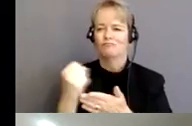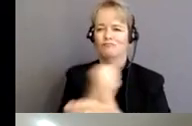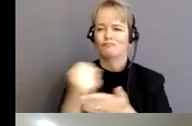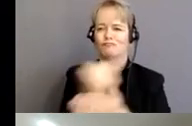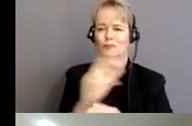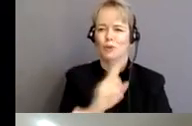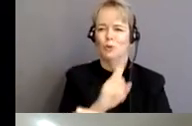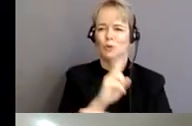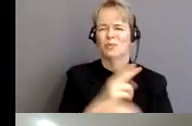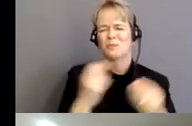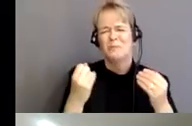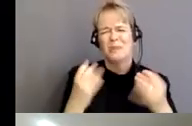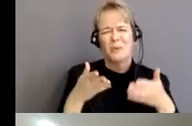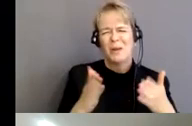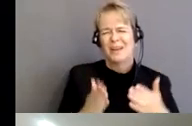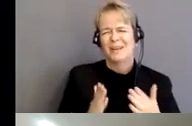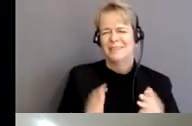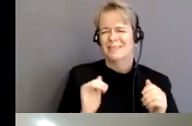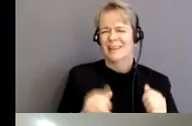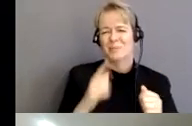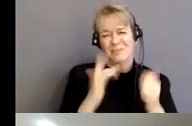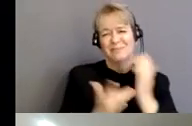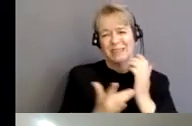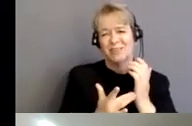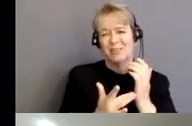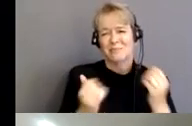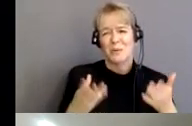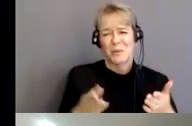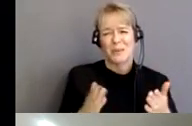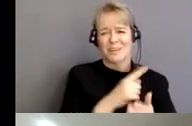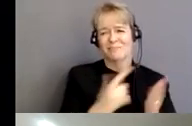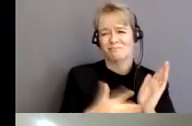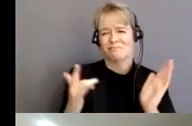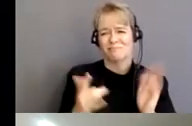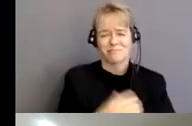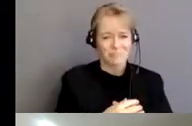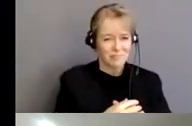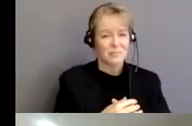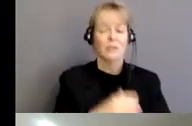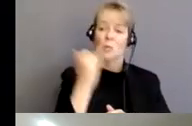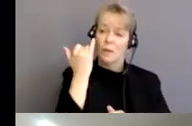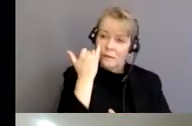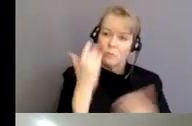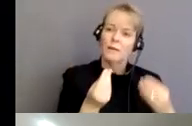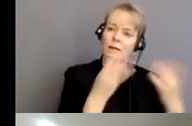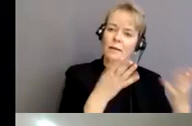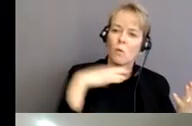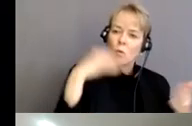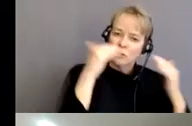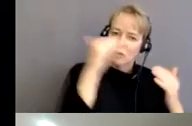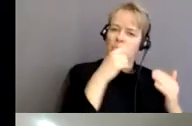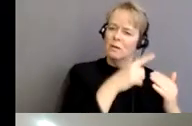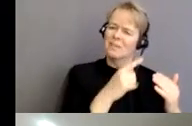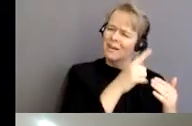from that. So, being financially sophisticated and well educated might give the older adult a sense of overconfidence, so